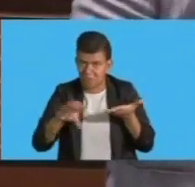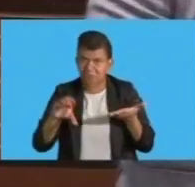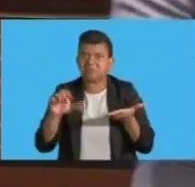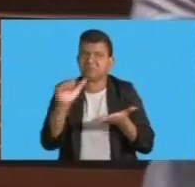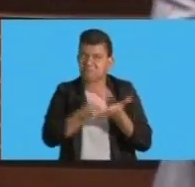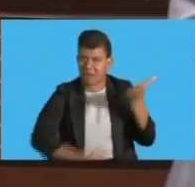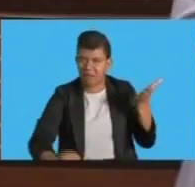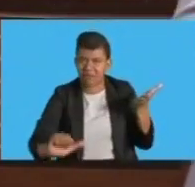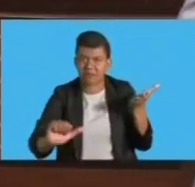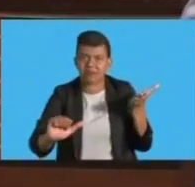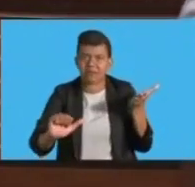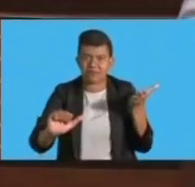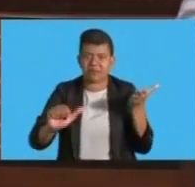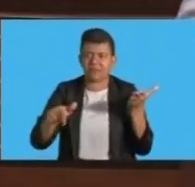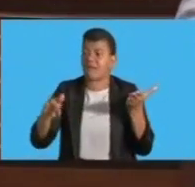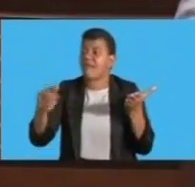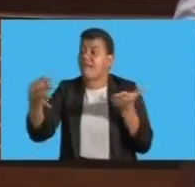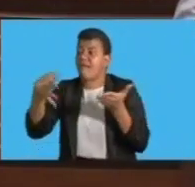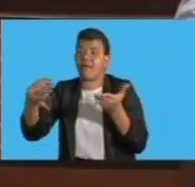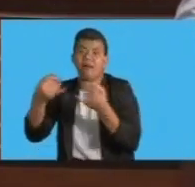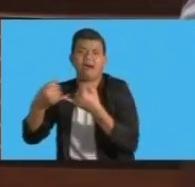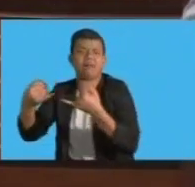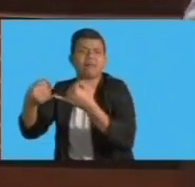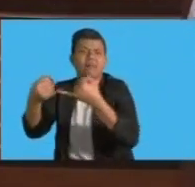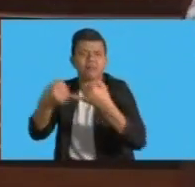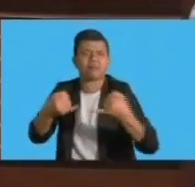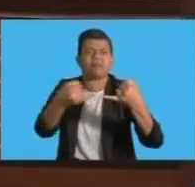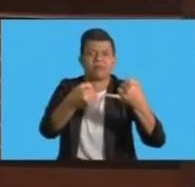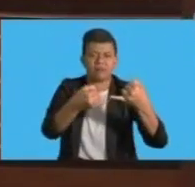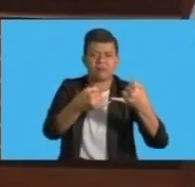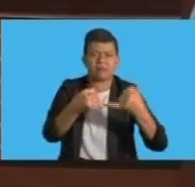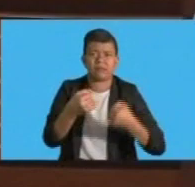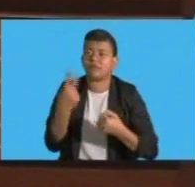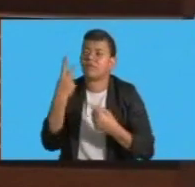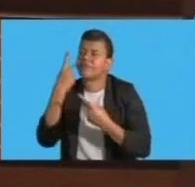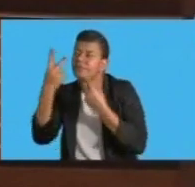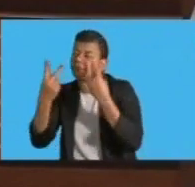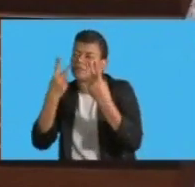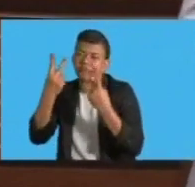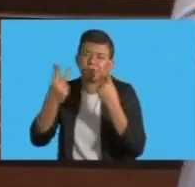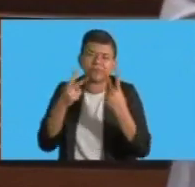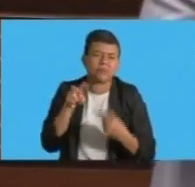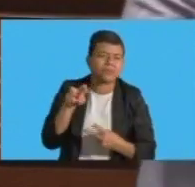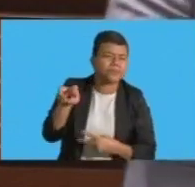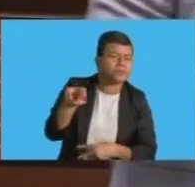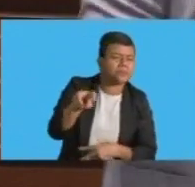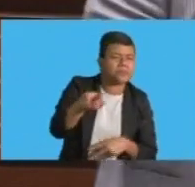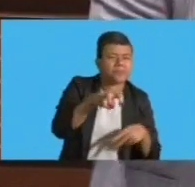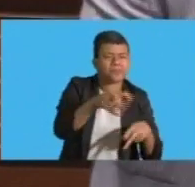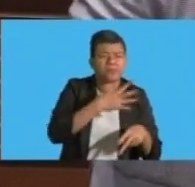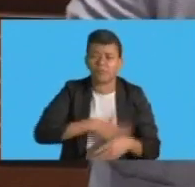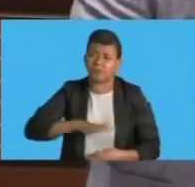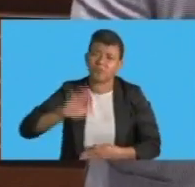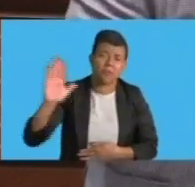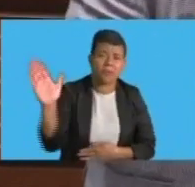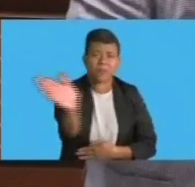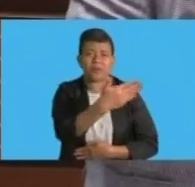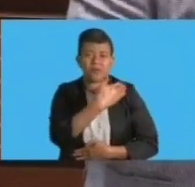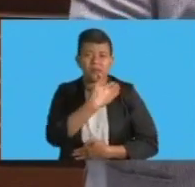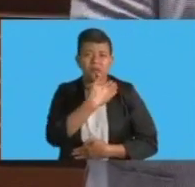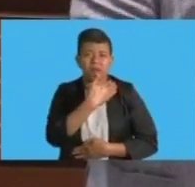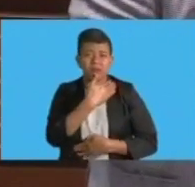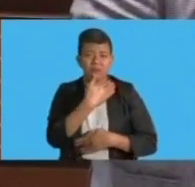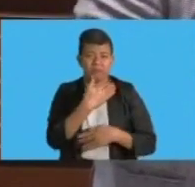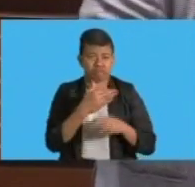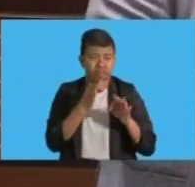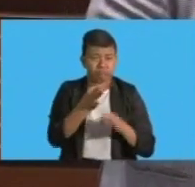desire in every financial year that we will visit almost all the islands in Fiji every year,